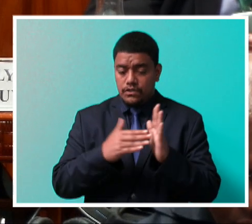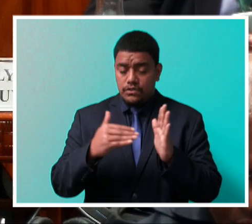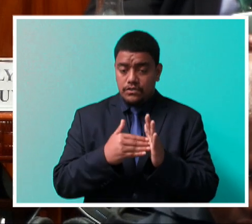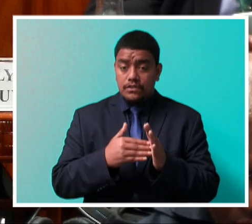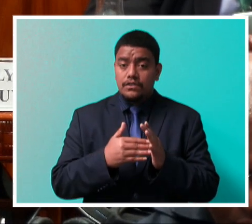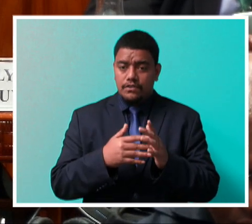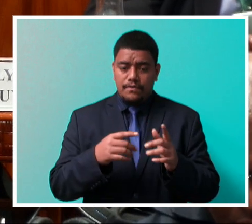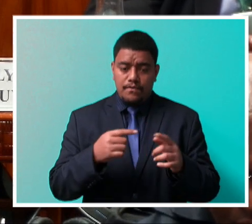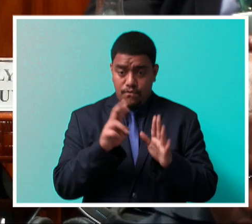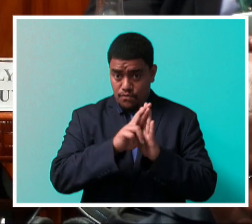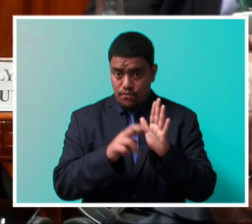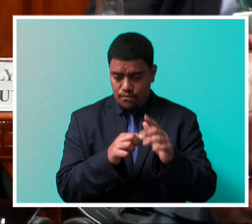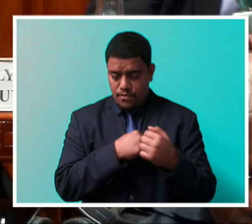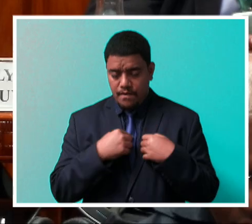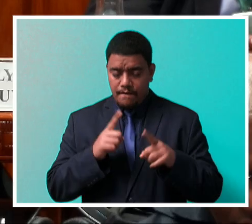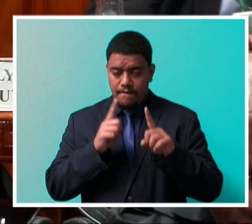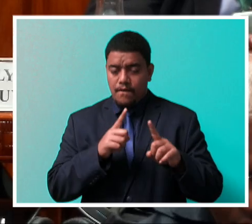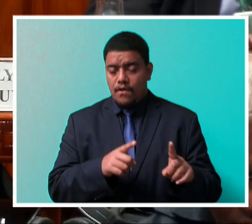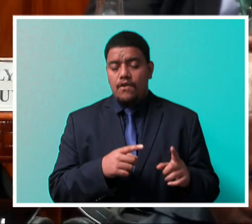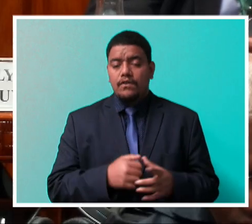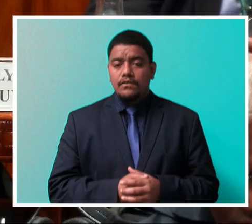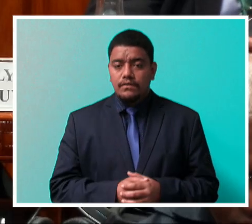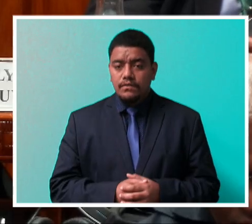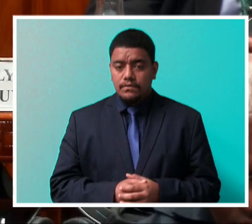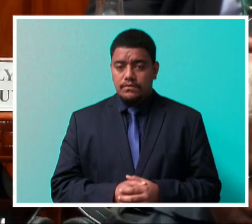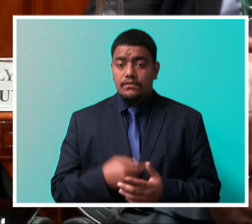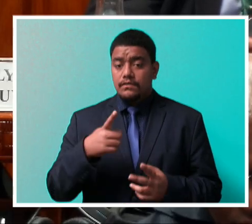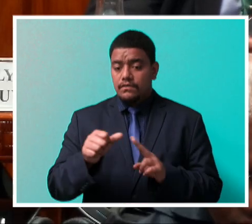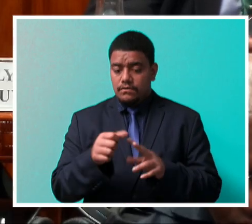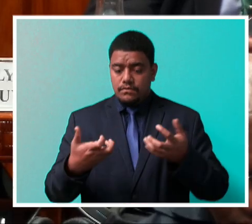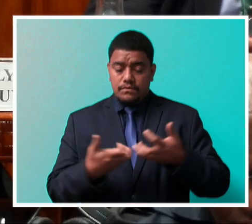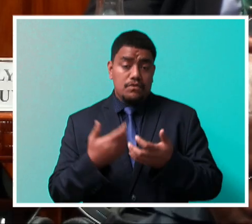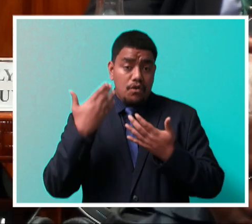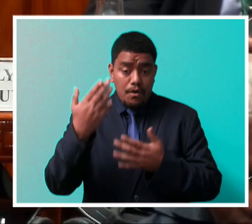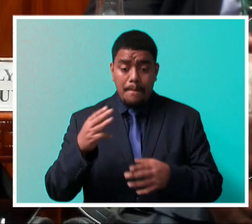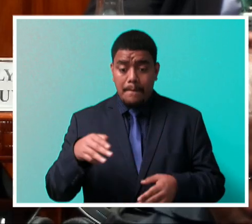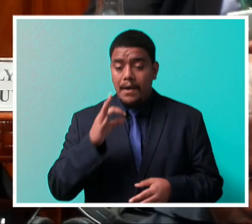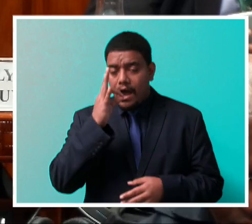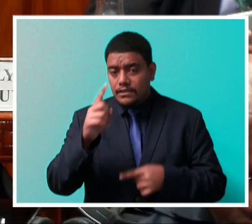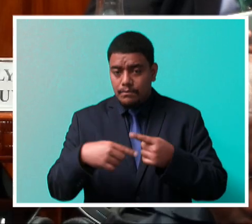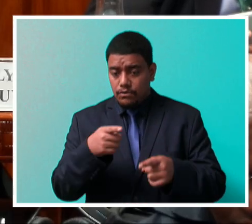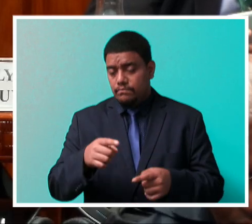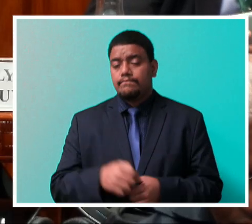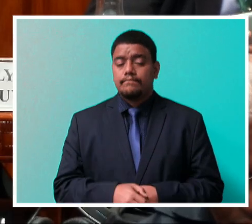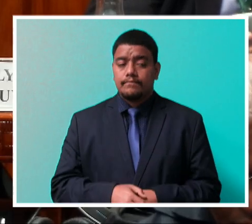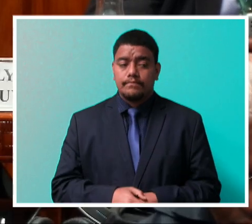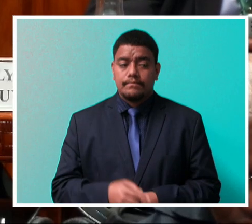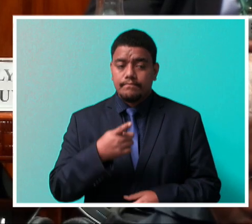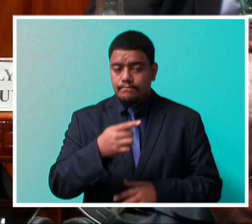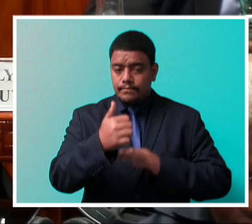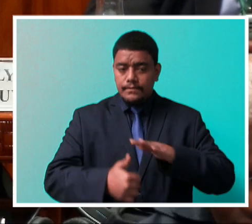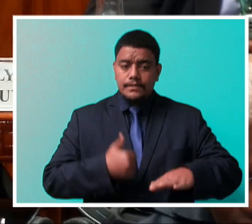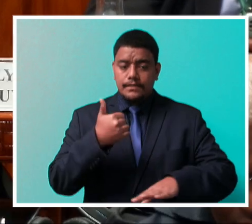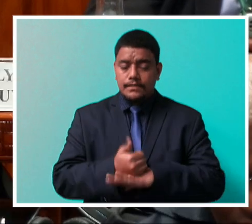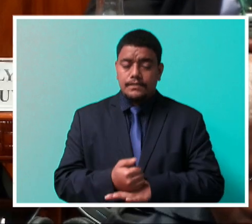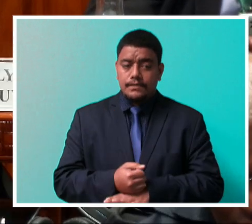rules, precisely the ICAO alignment the honourable member asks about. Crucially, it establishes an